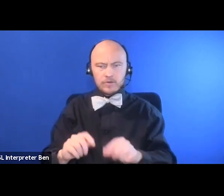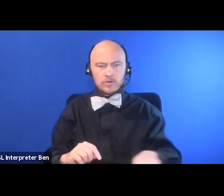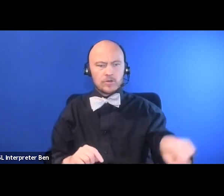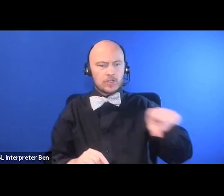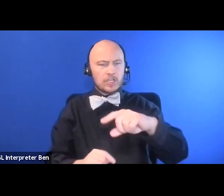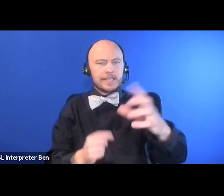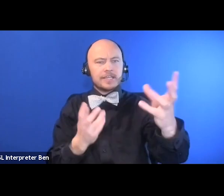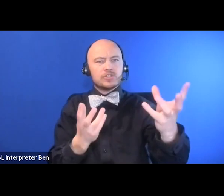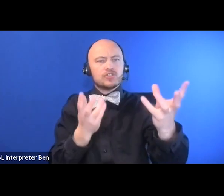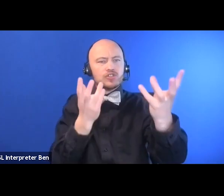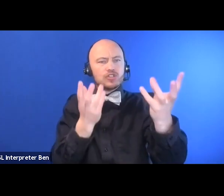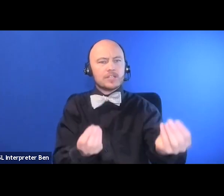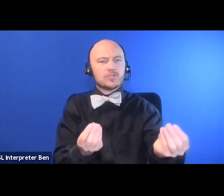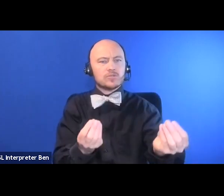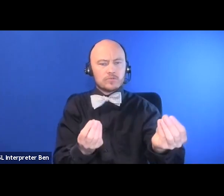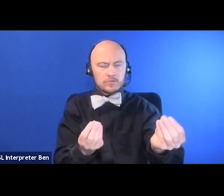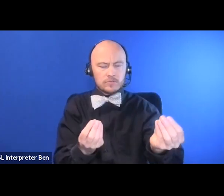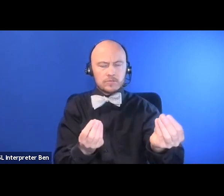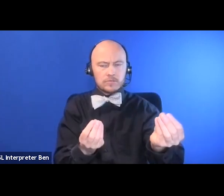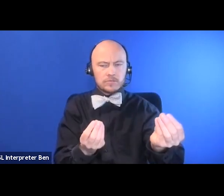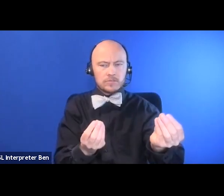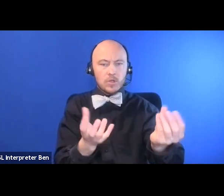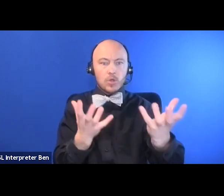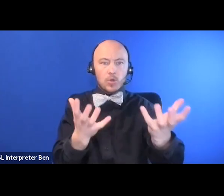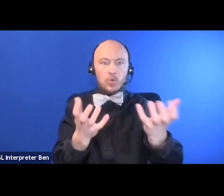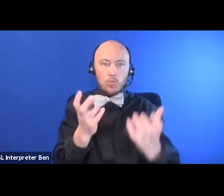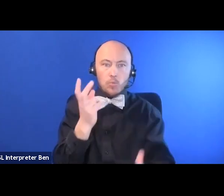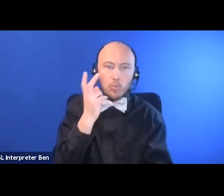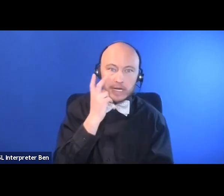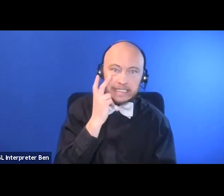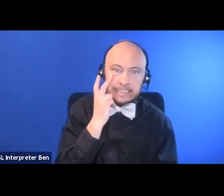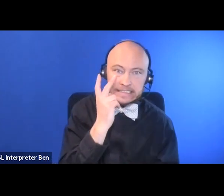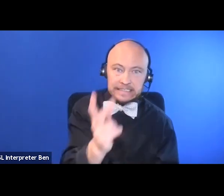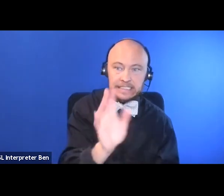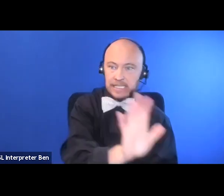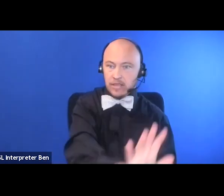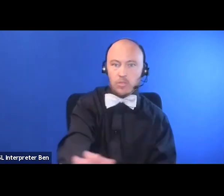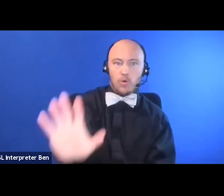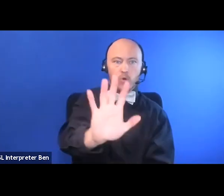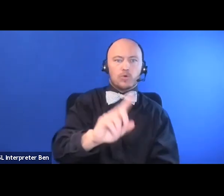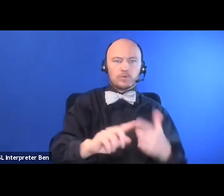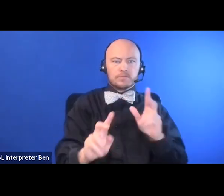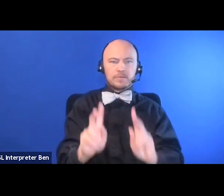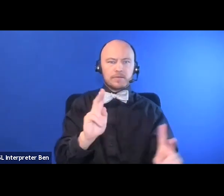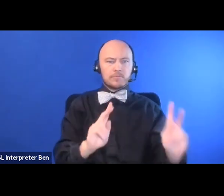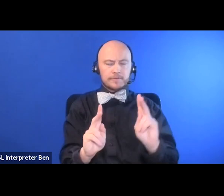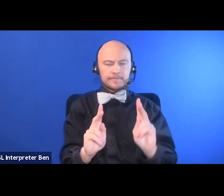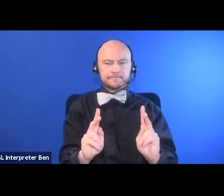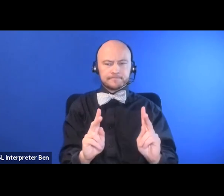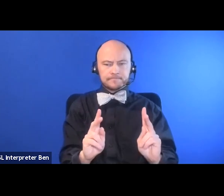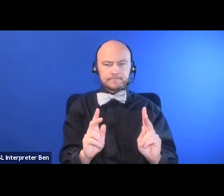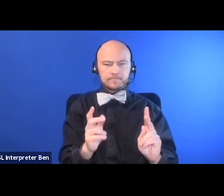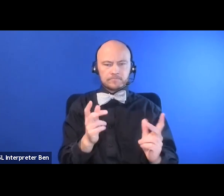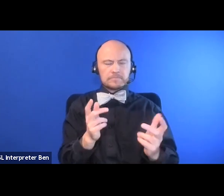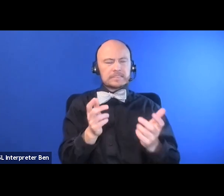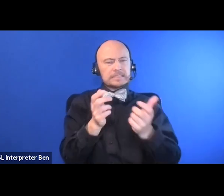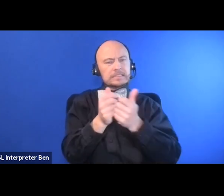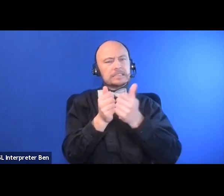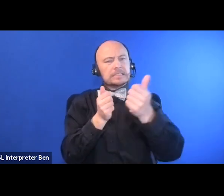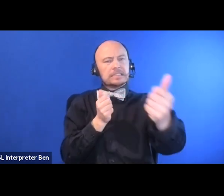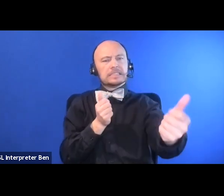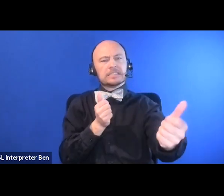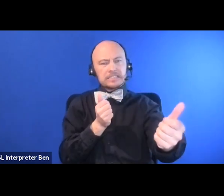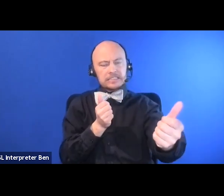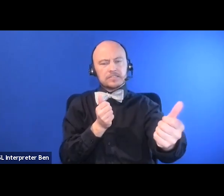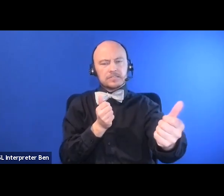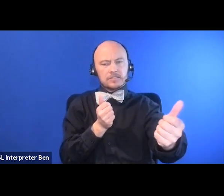gentle. You wanted to see in those bodies something distant and